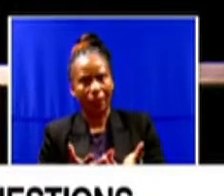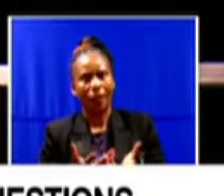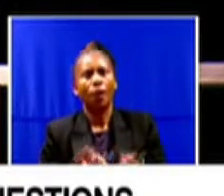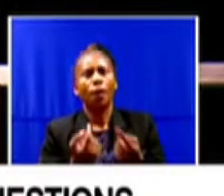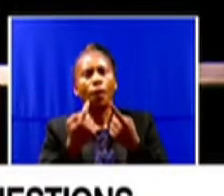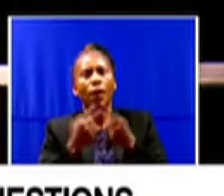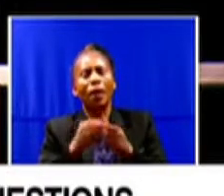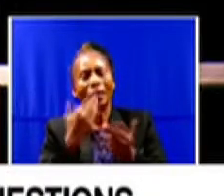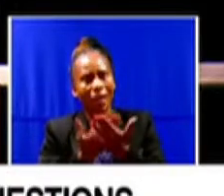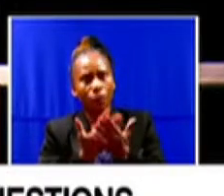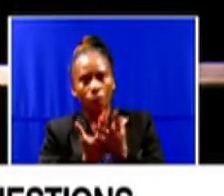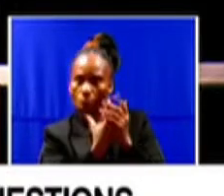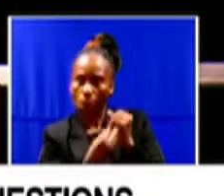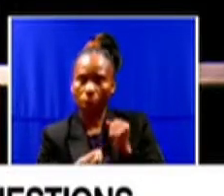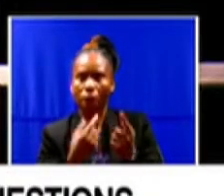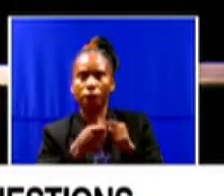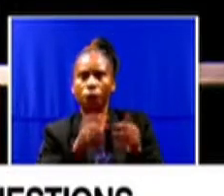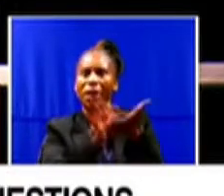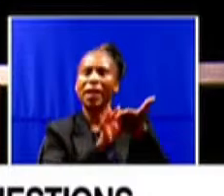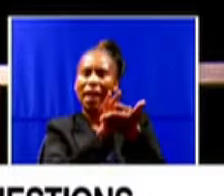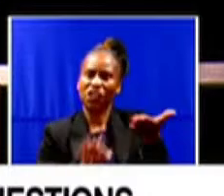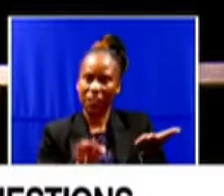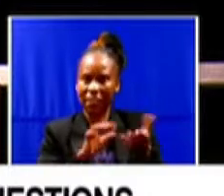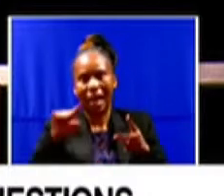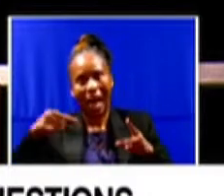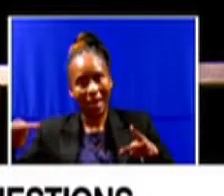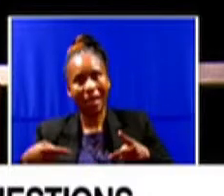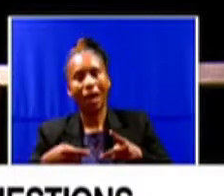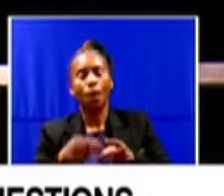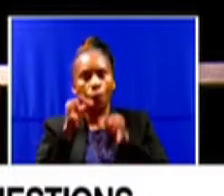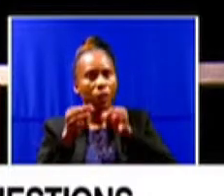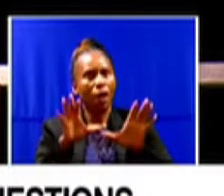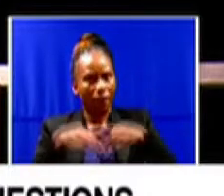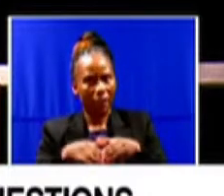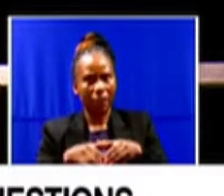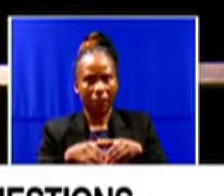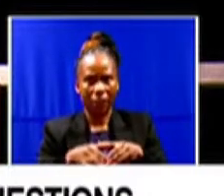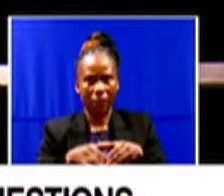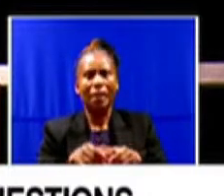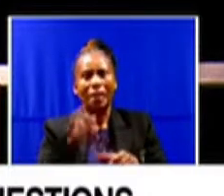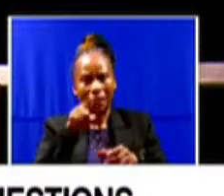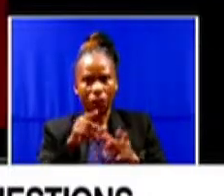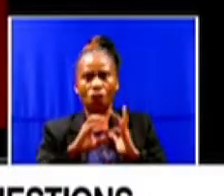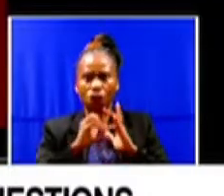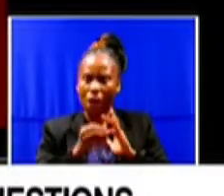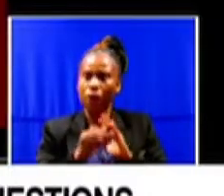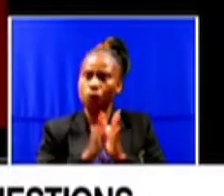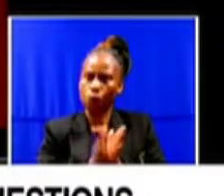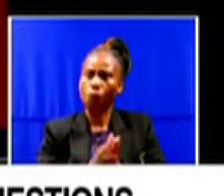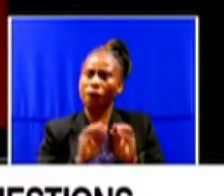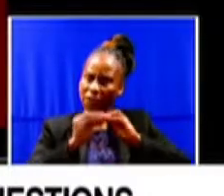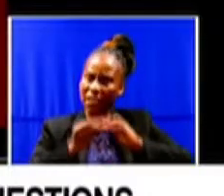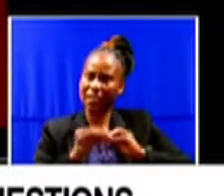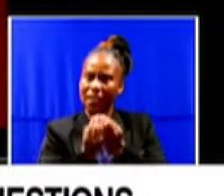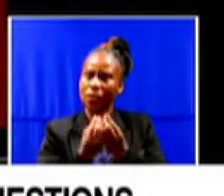consider withdrawing from the elections and those other parties in the interest of creating a better society?